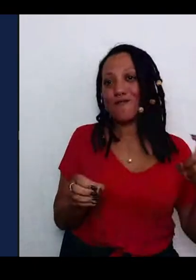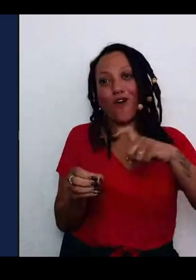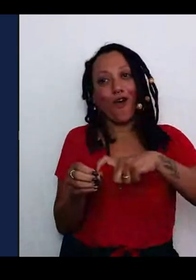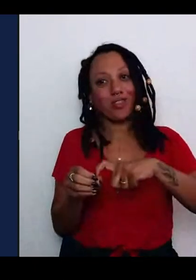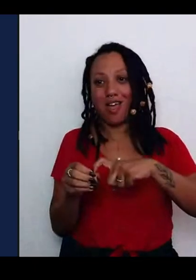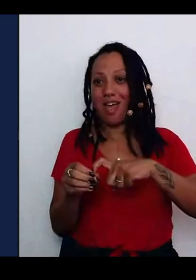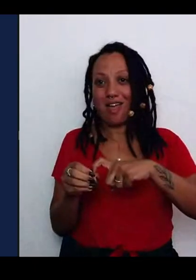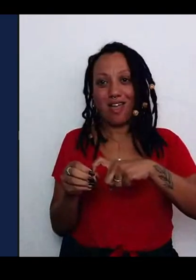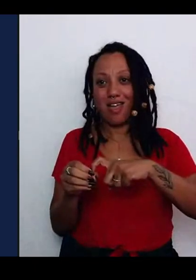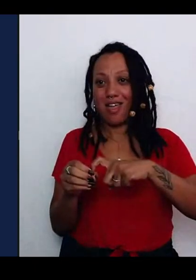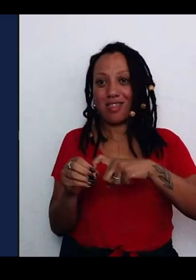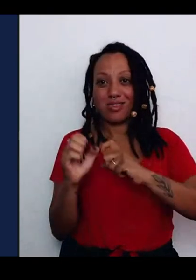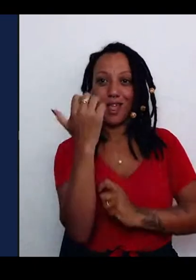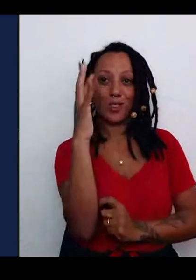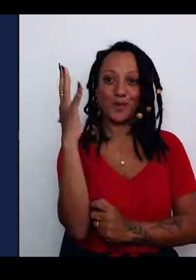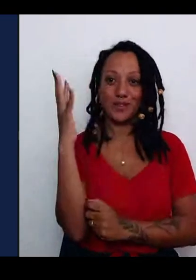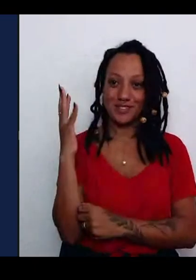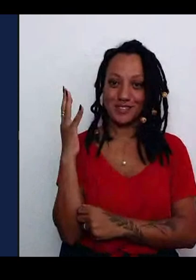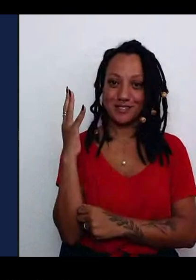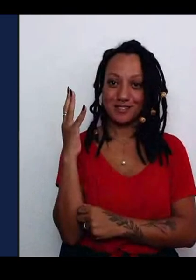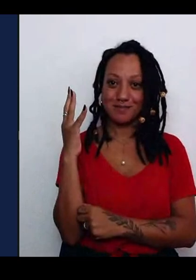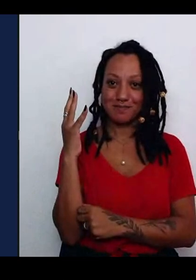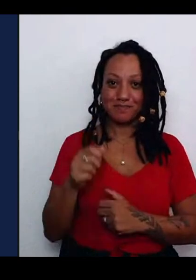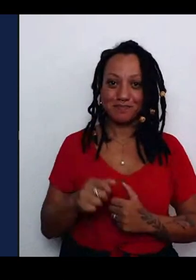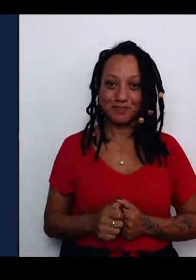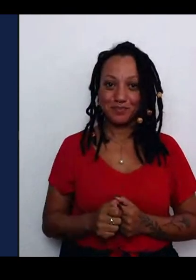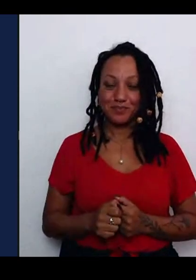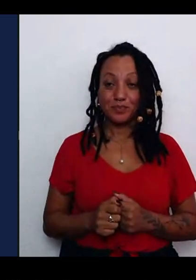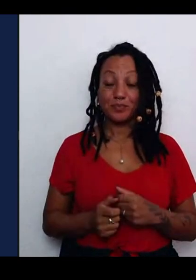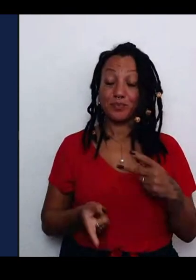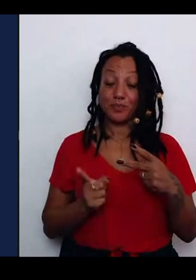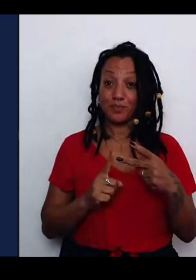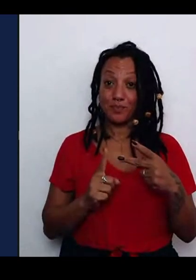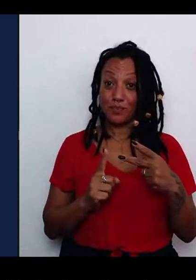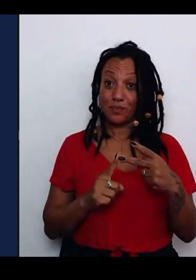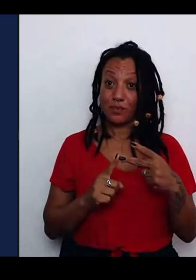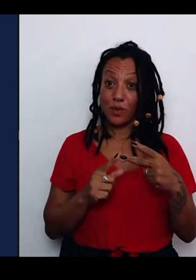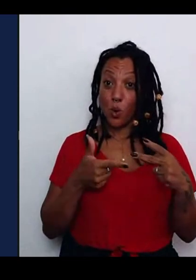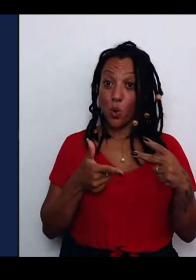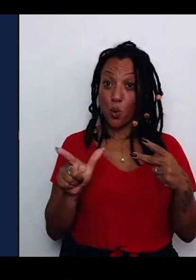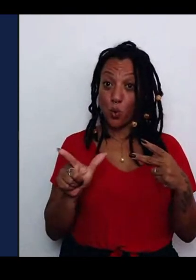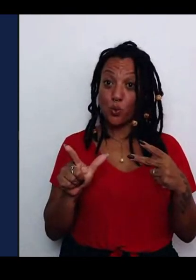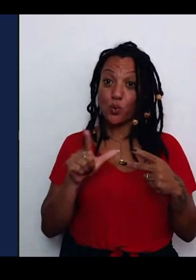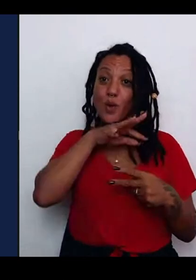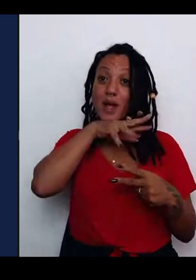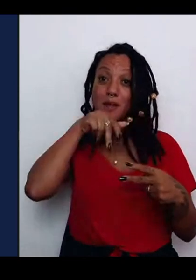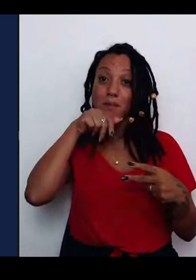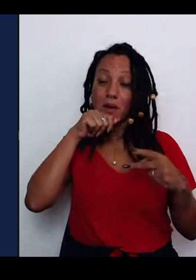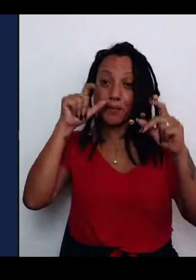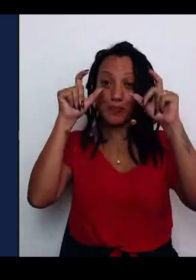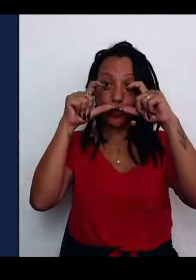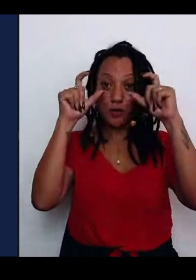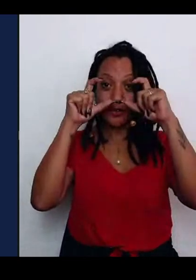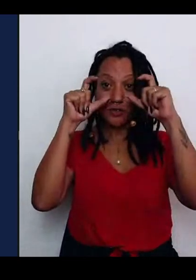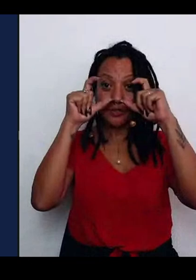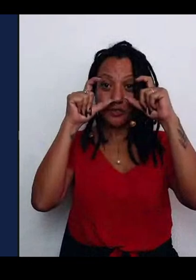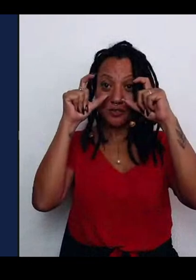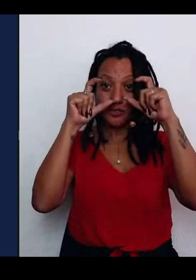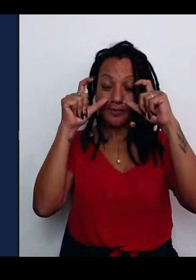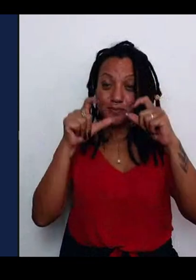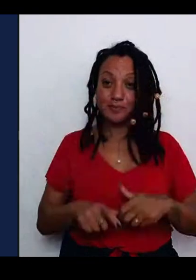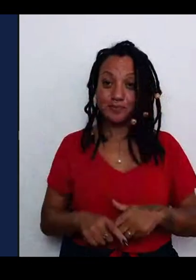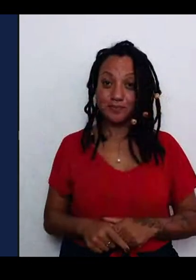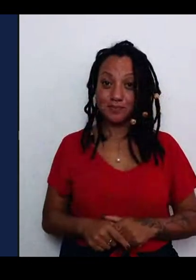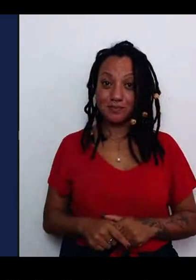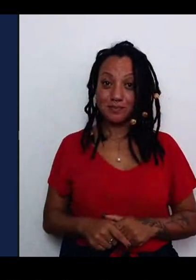find life there's another animal who enters the screen it is an owl or better it is three versions of the same